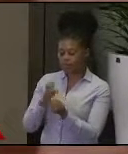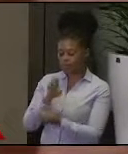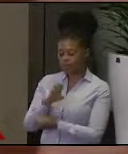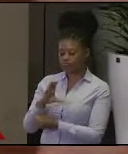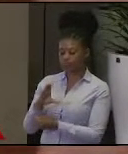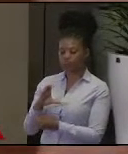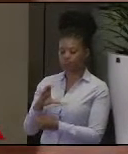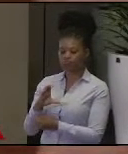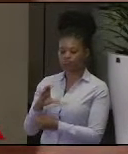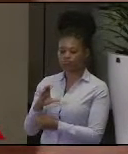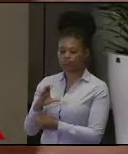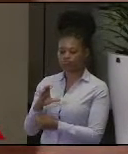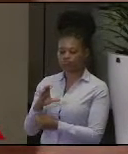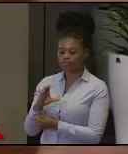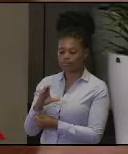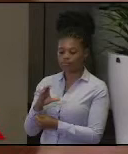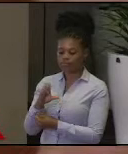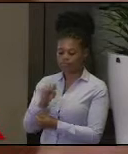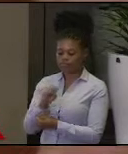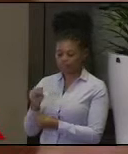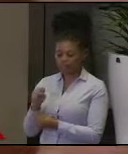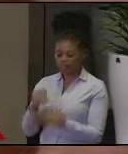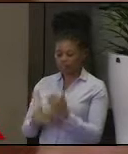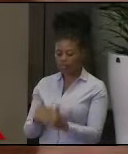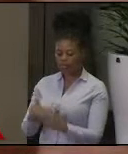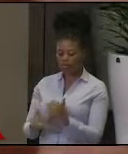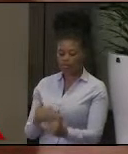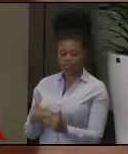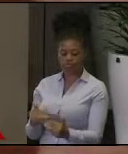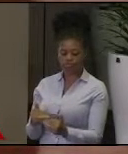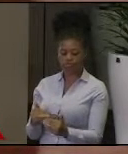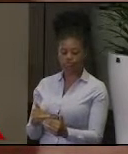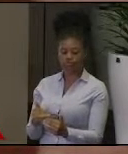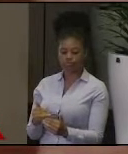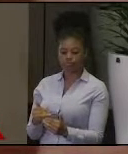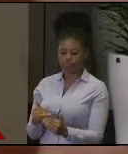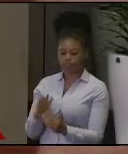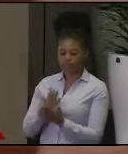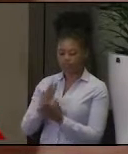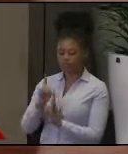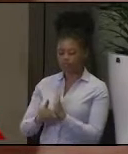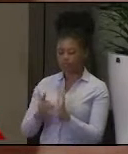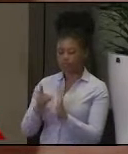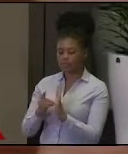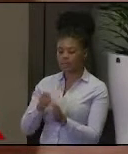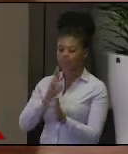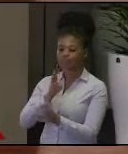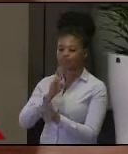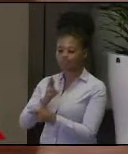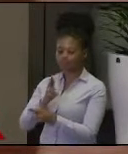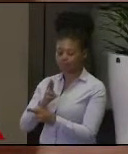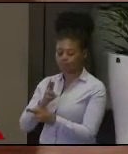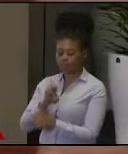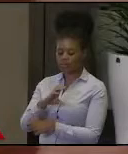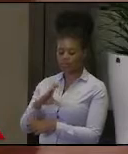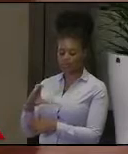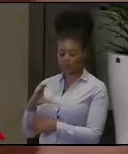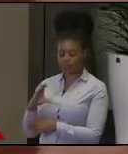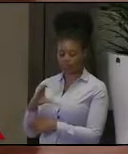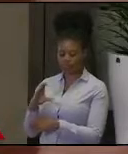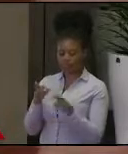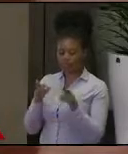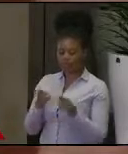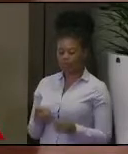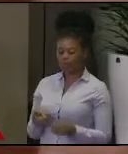Human Settlements in the process of conceptualizing and designing a responsive Eastern Cape